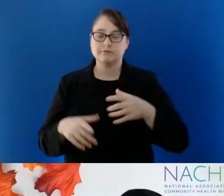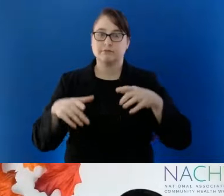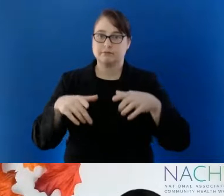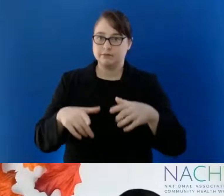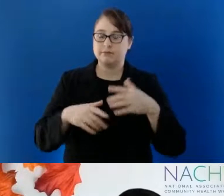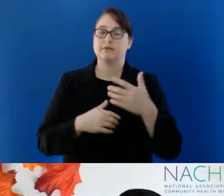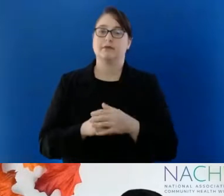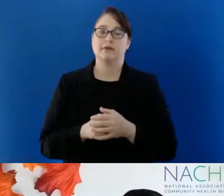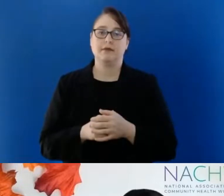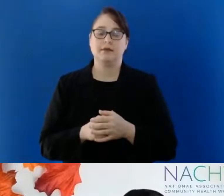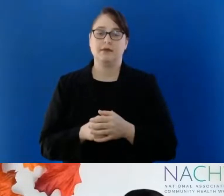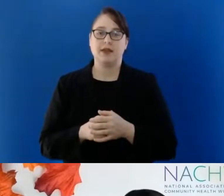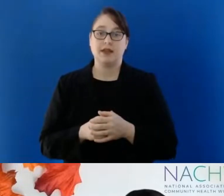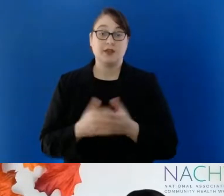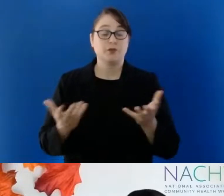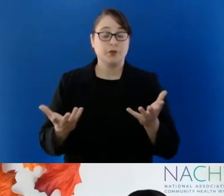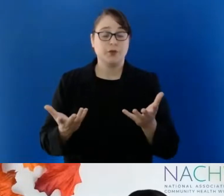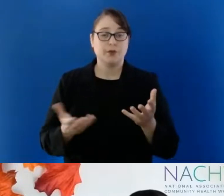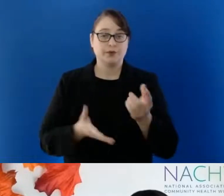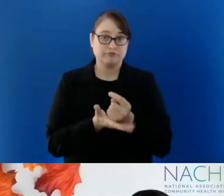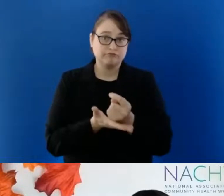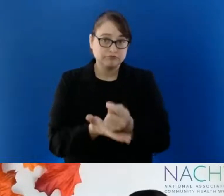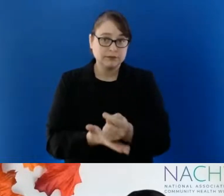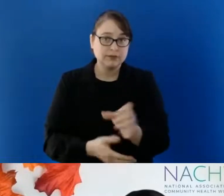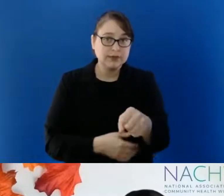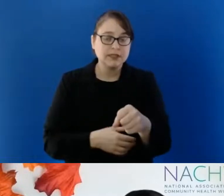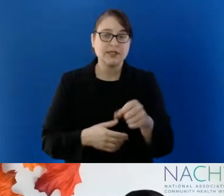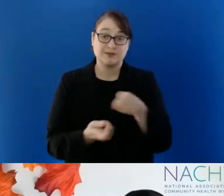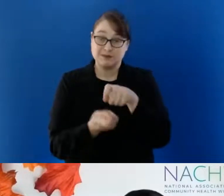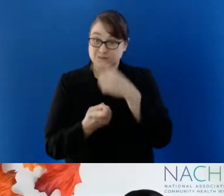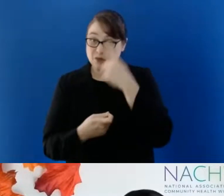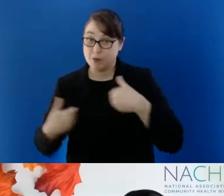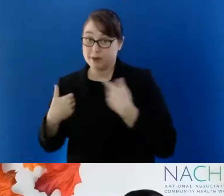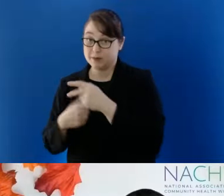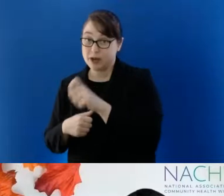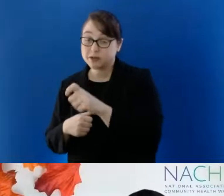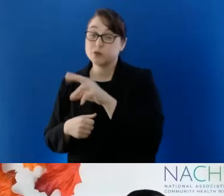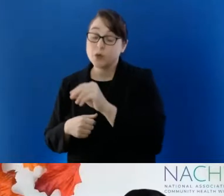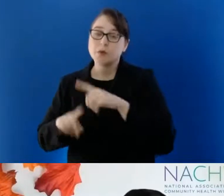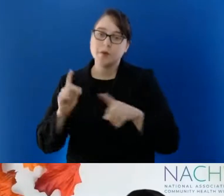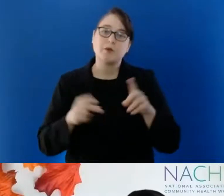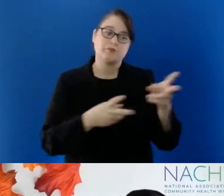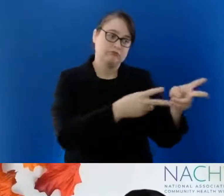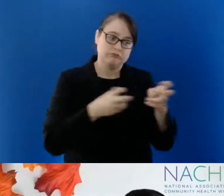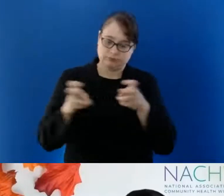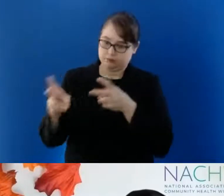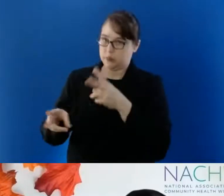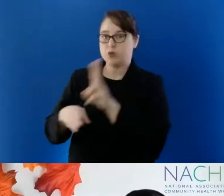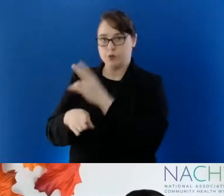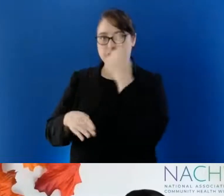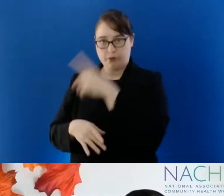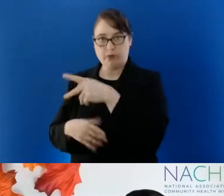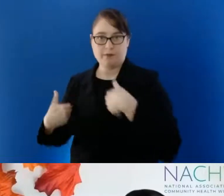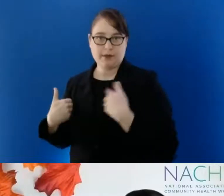mouth. So there is a treatment. It's not specifically for monkeypox, but we are using it for monkeypox. And it has been used to